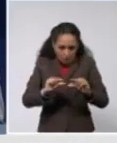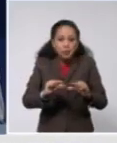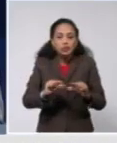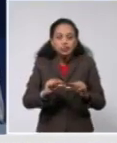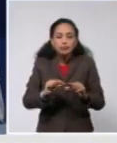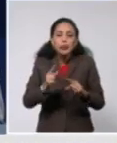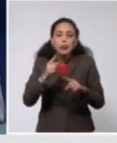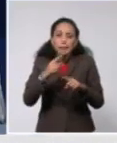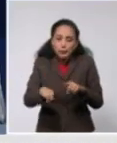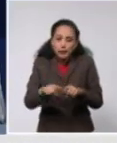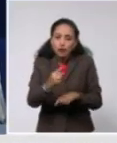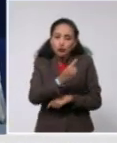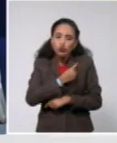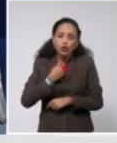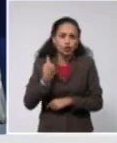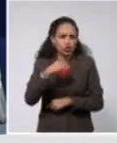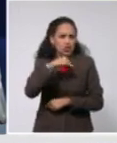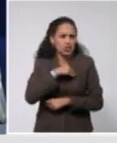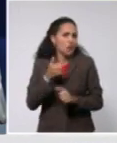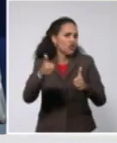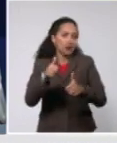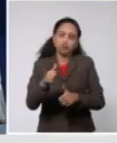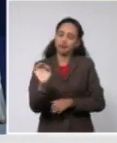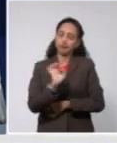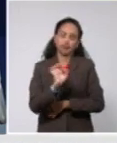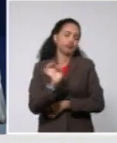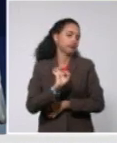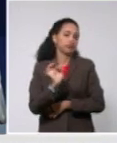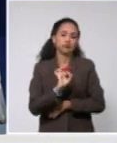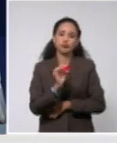of confirmed cases diagnosed yesterday.